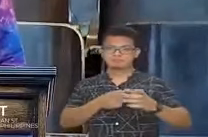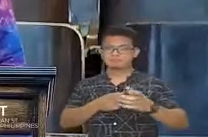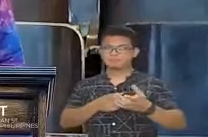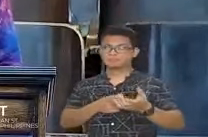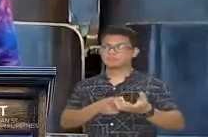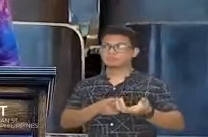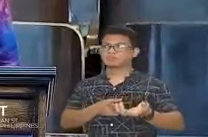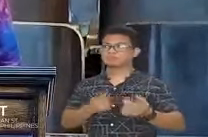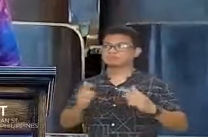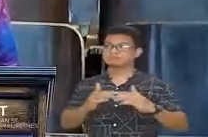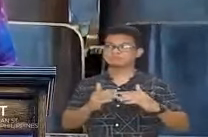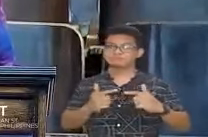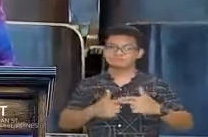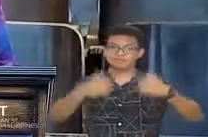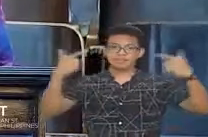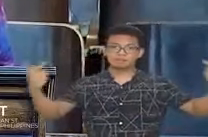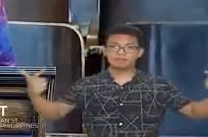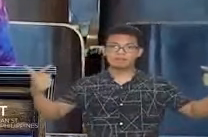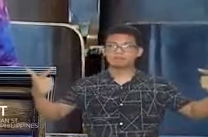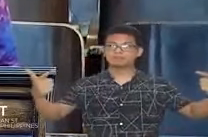against falsehood.